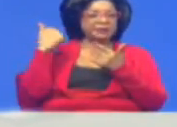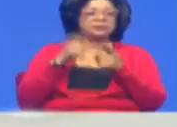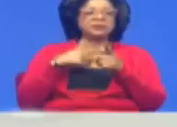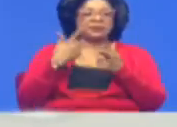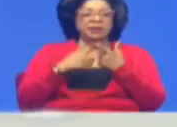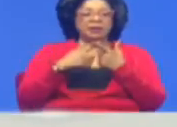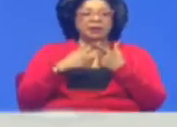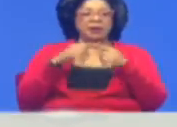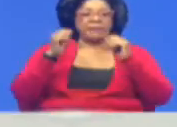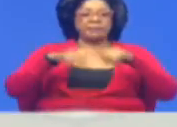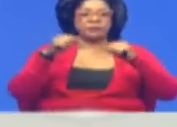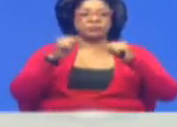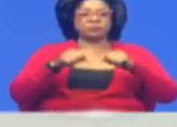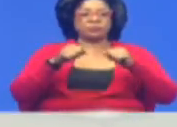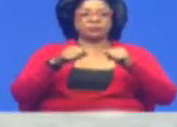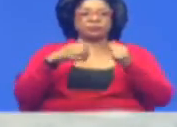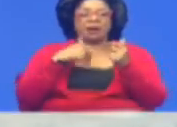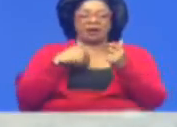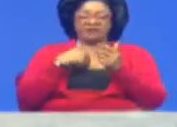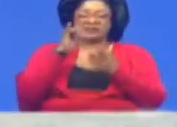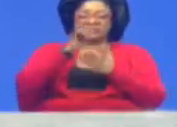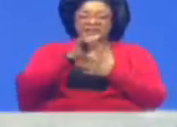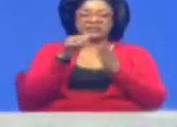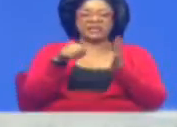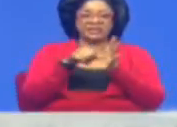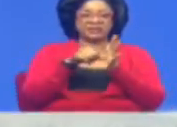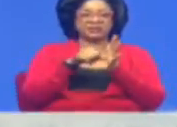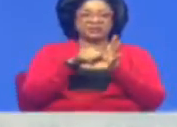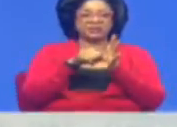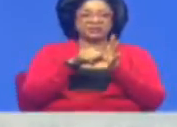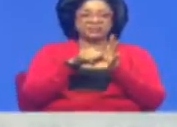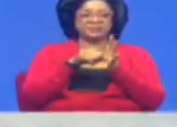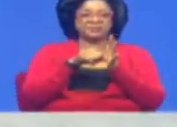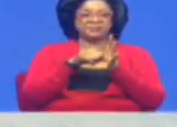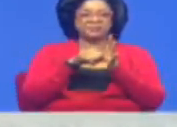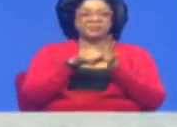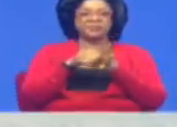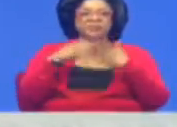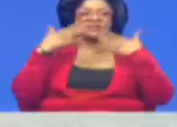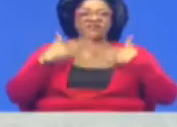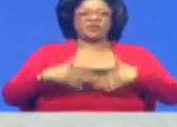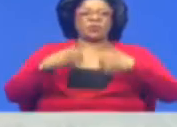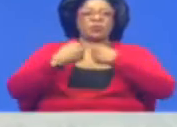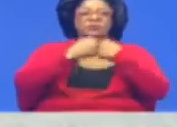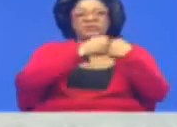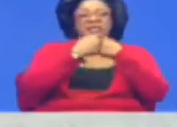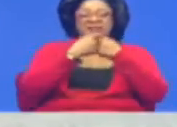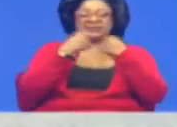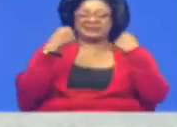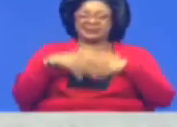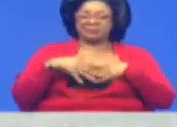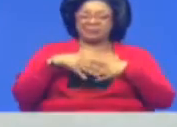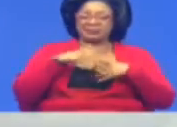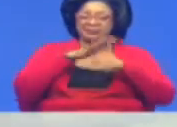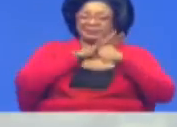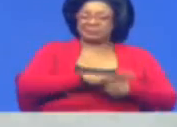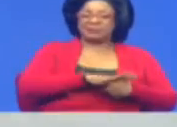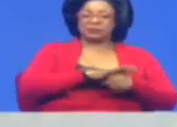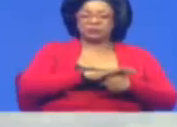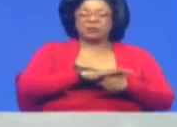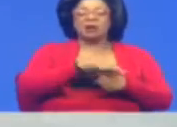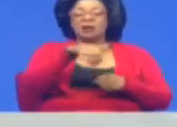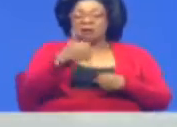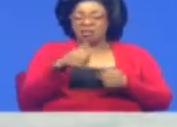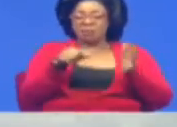reach other areas. Besides the physical challenge, stigma and discrimination are other hurdles